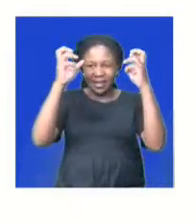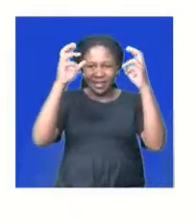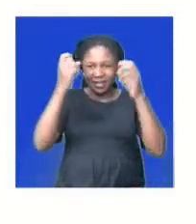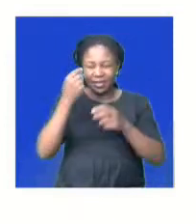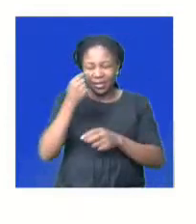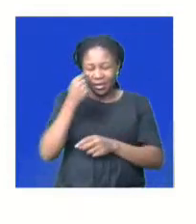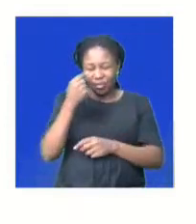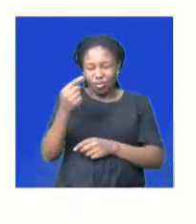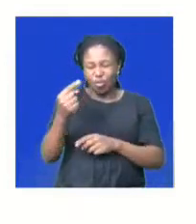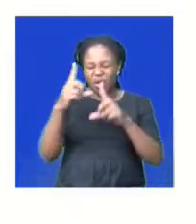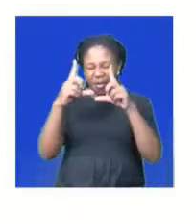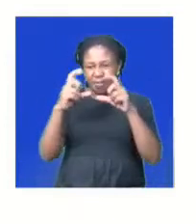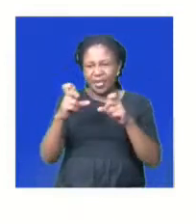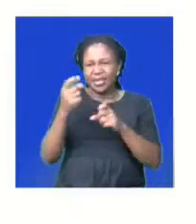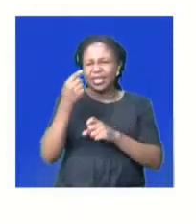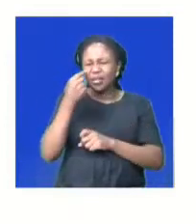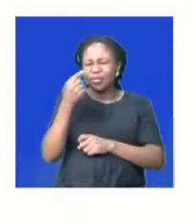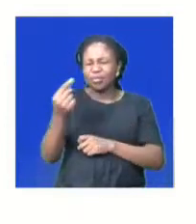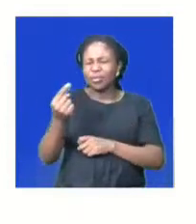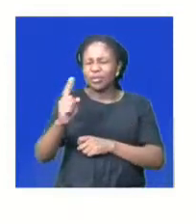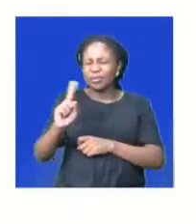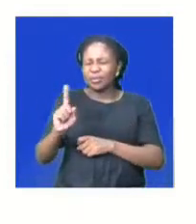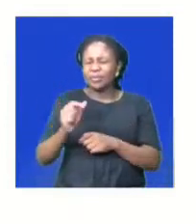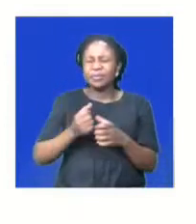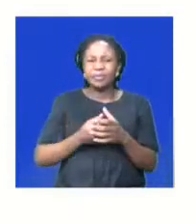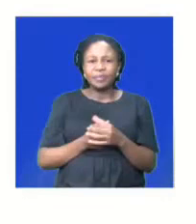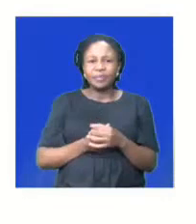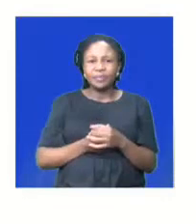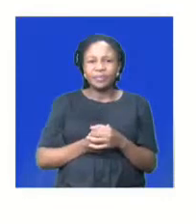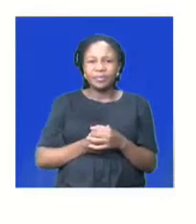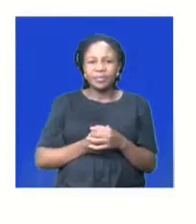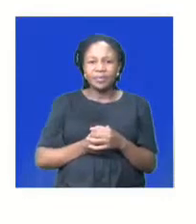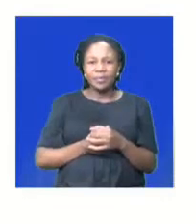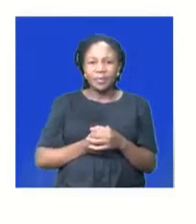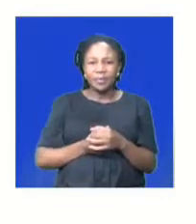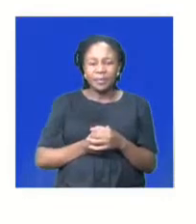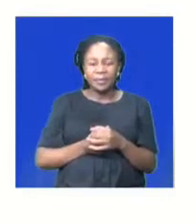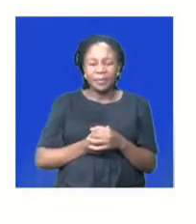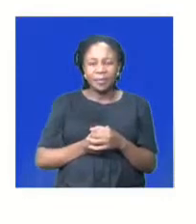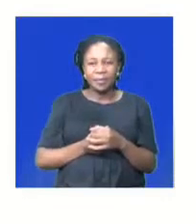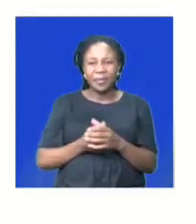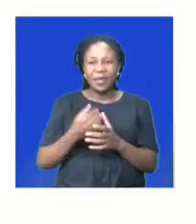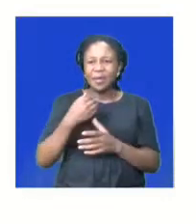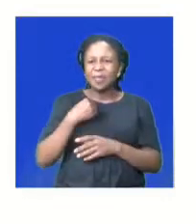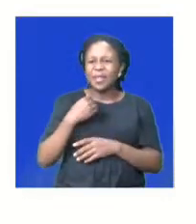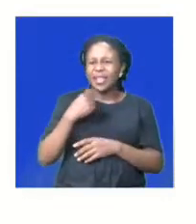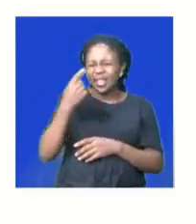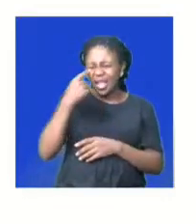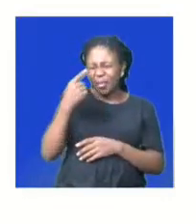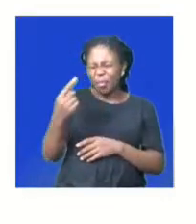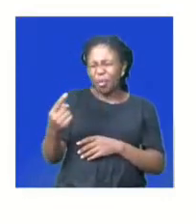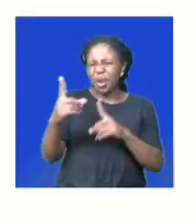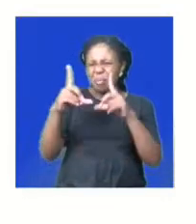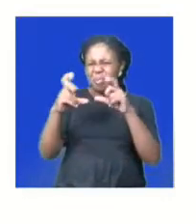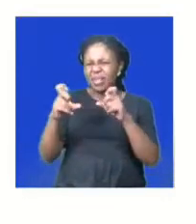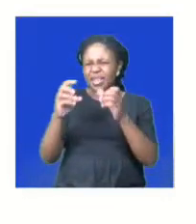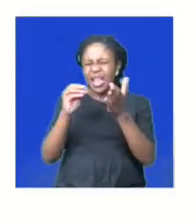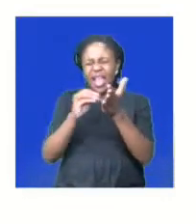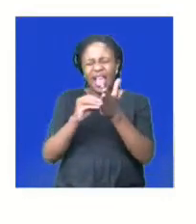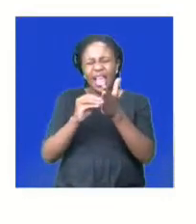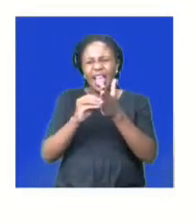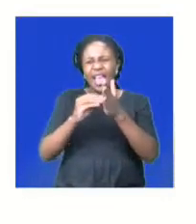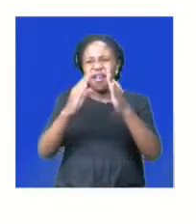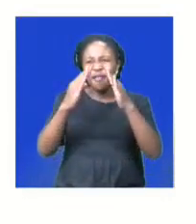do you see? One is saying, I can see houses. Yes, there are